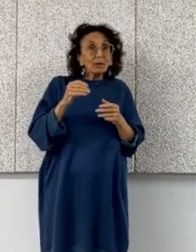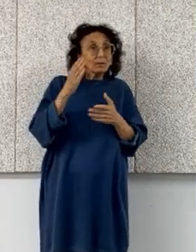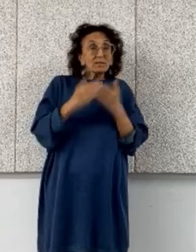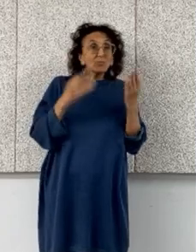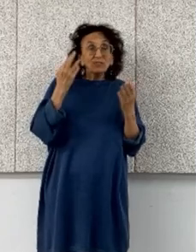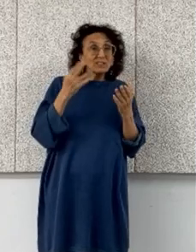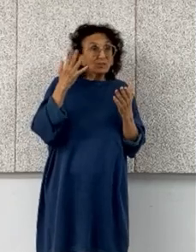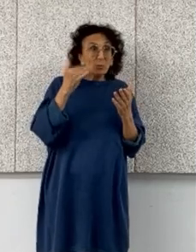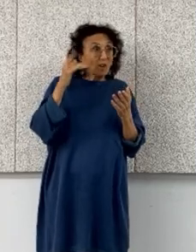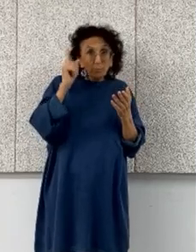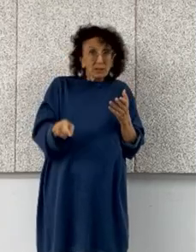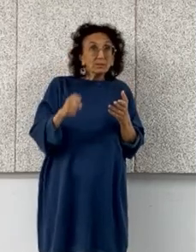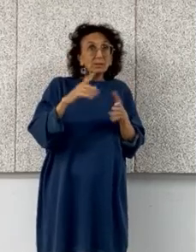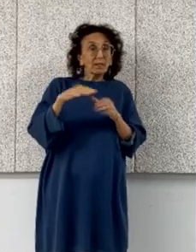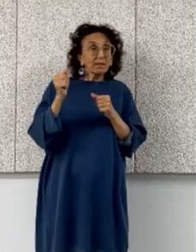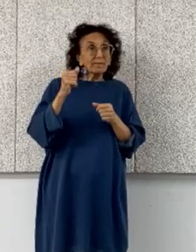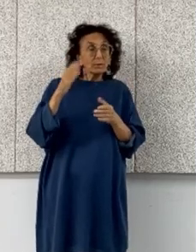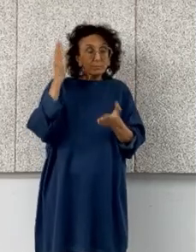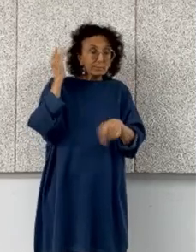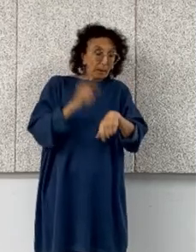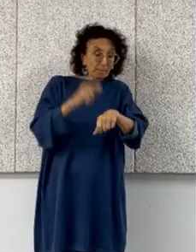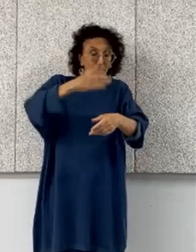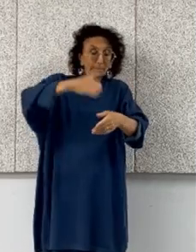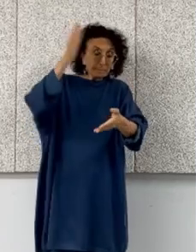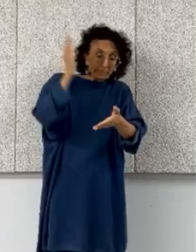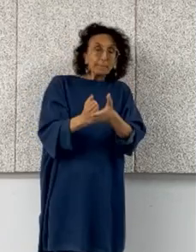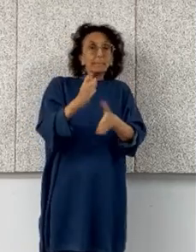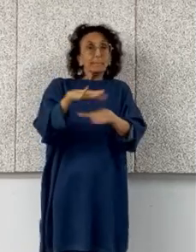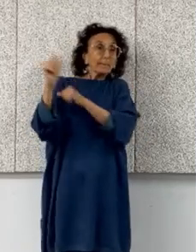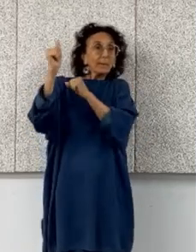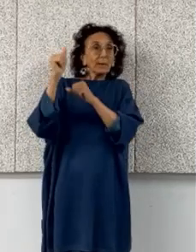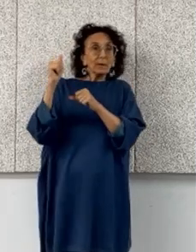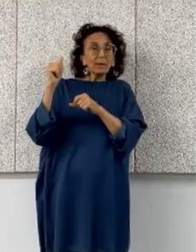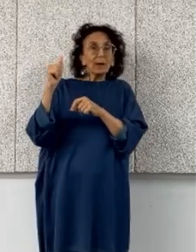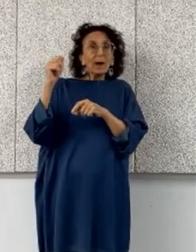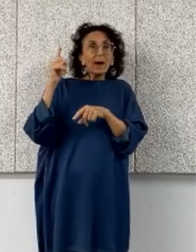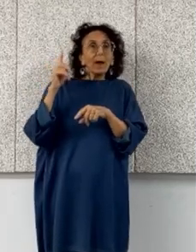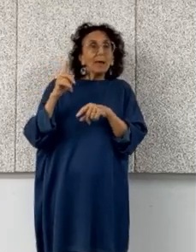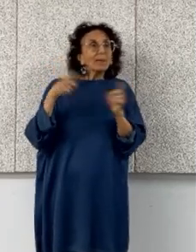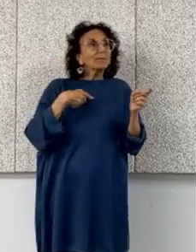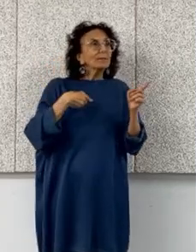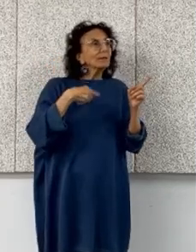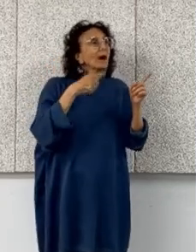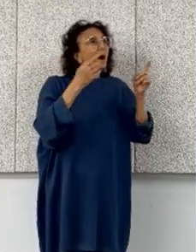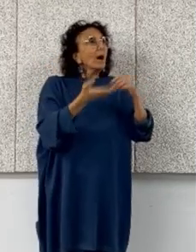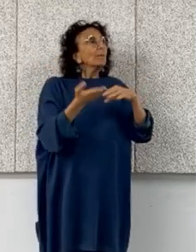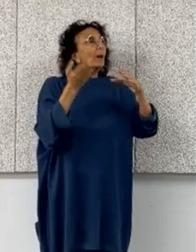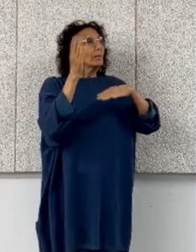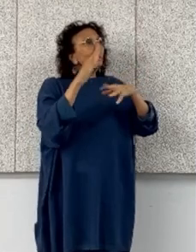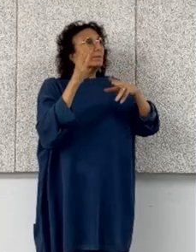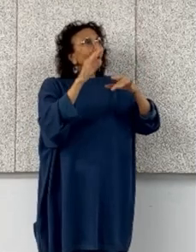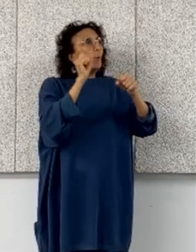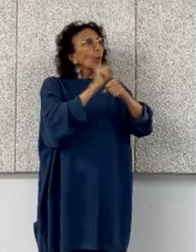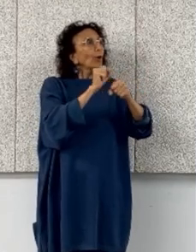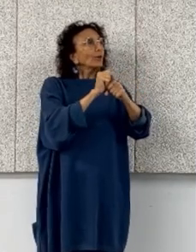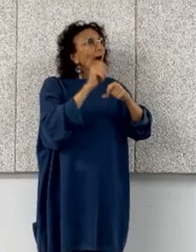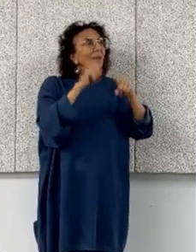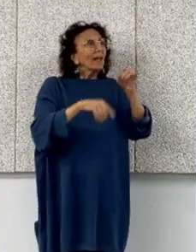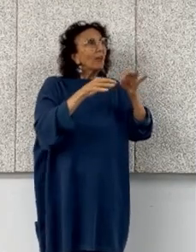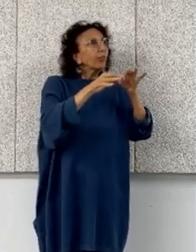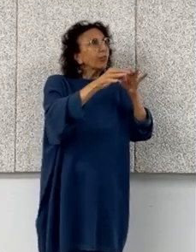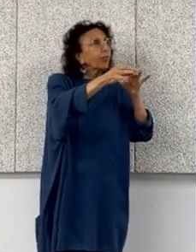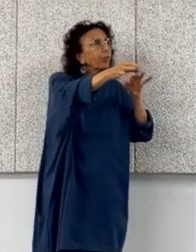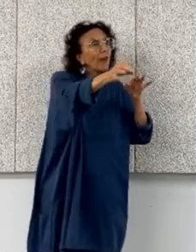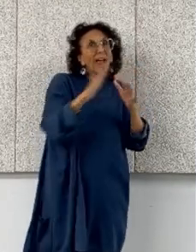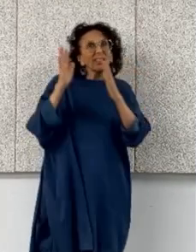leave at the end of the day. You know, I can't not pick up my kids when it's my day to do that. I cannot